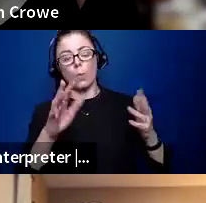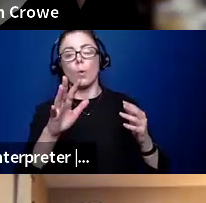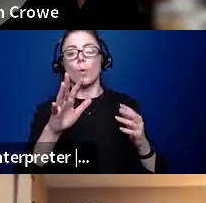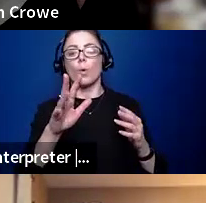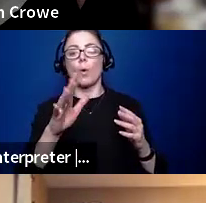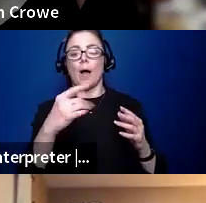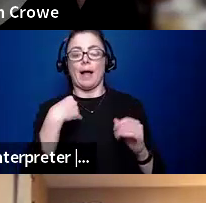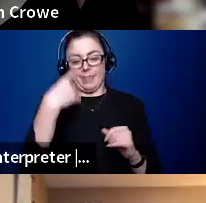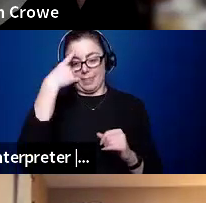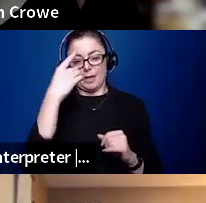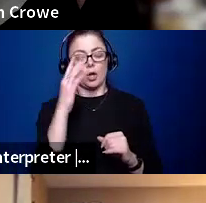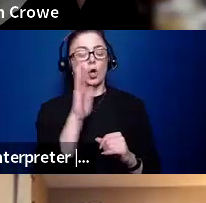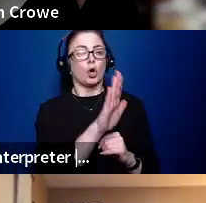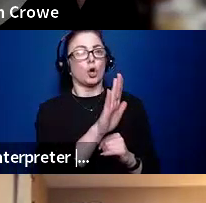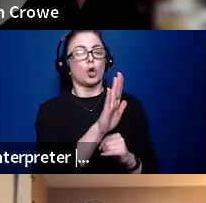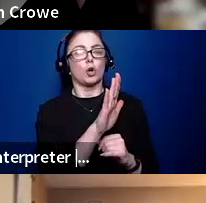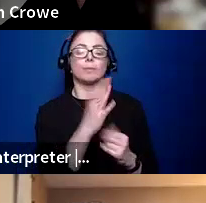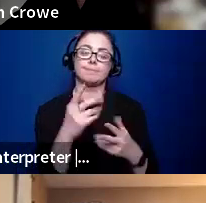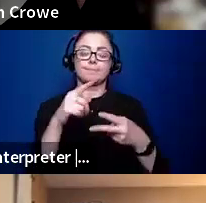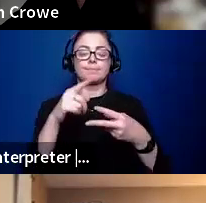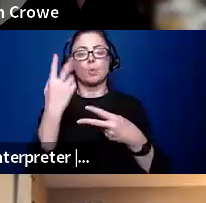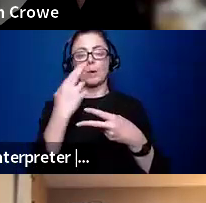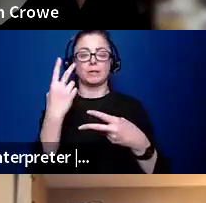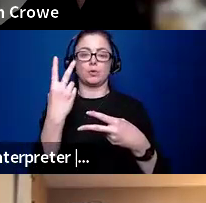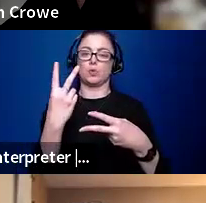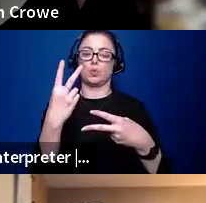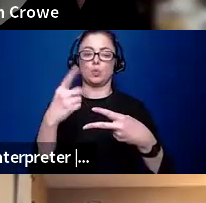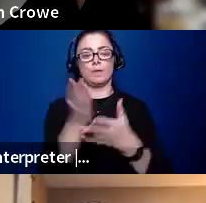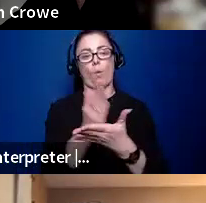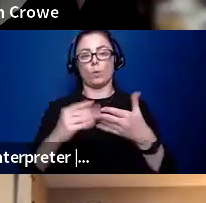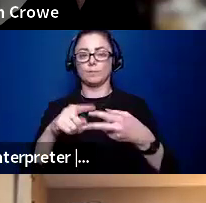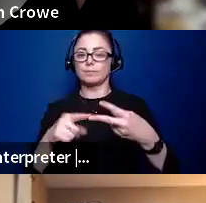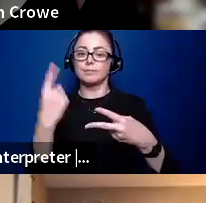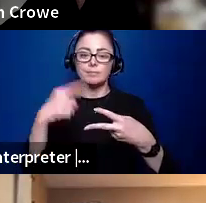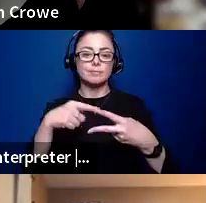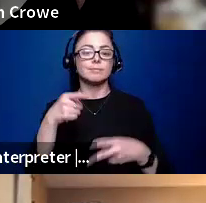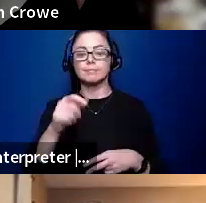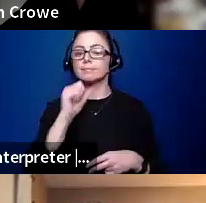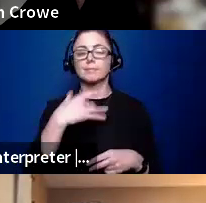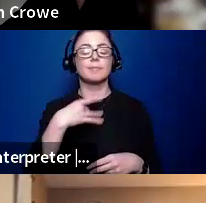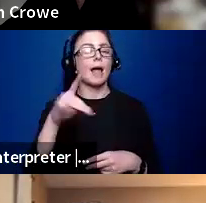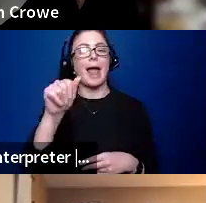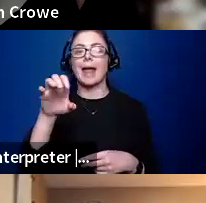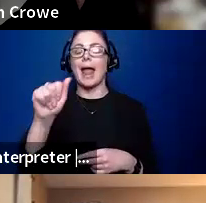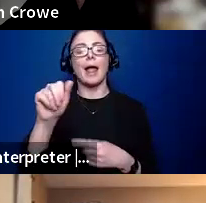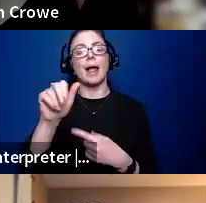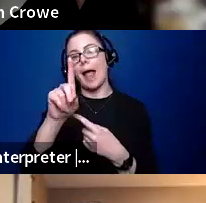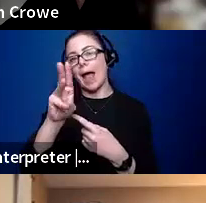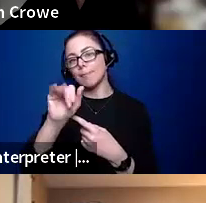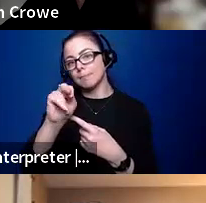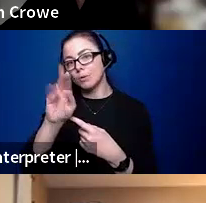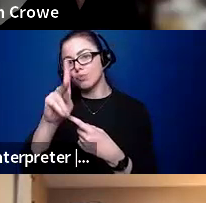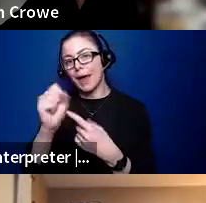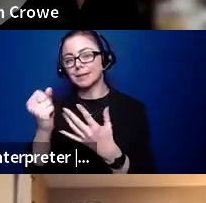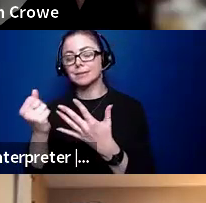her impetus is twofold. One, she really doesn't like the administrative ranks of the AEAs and the salaries that some of them are